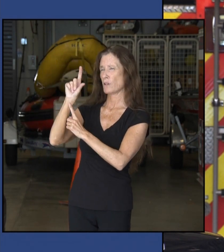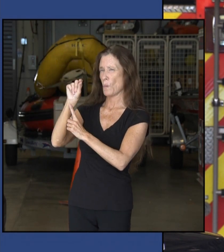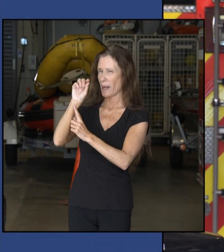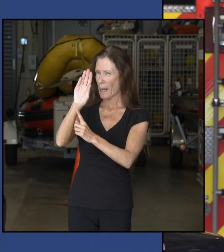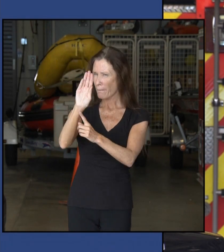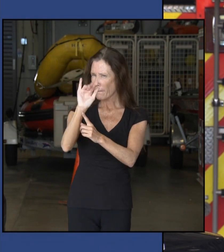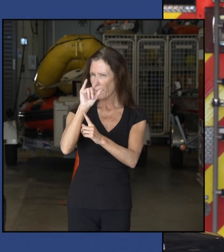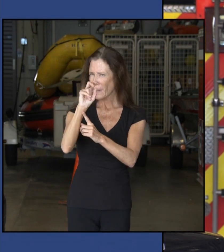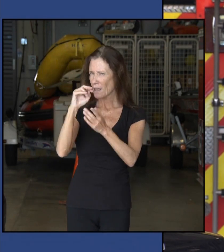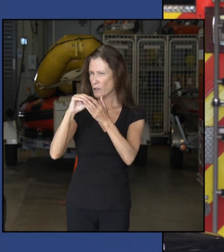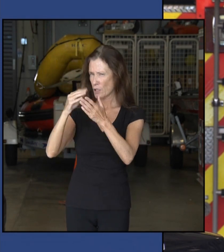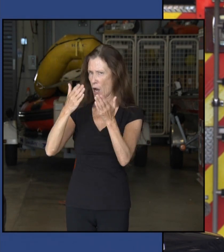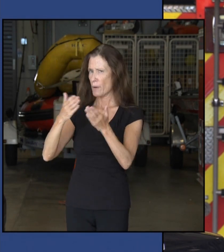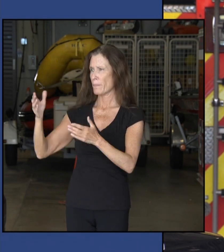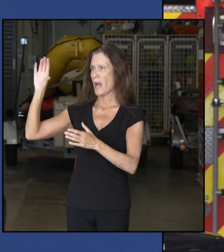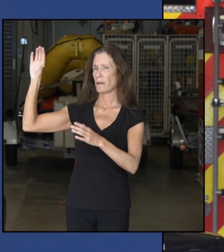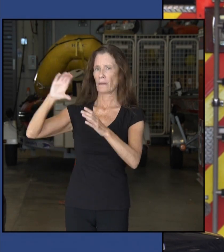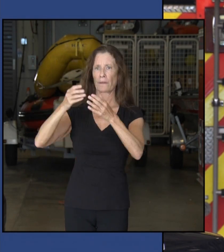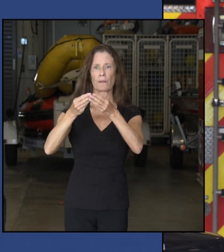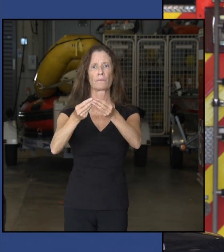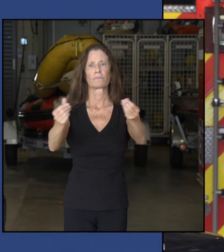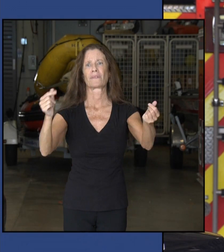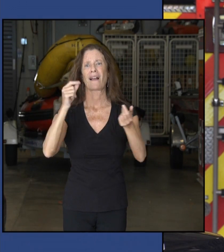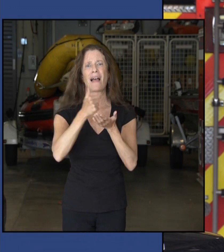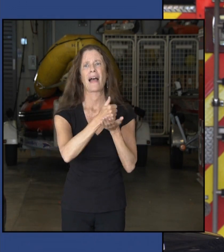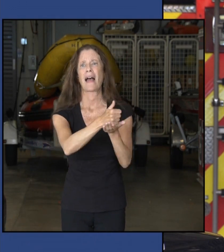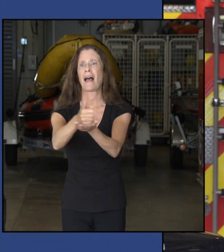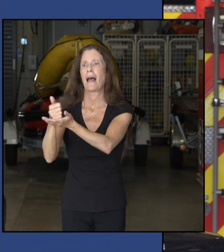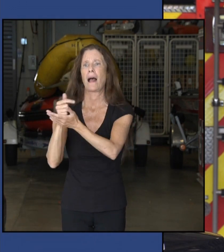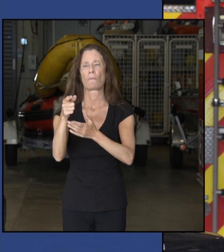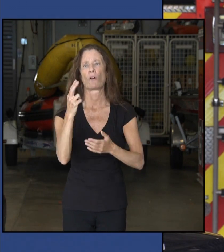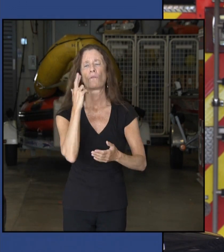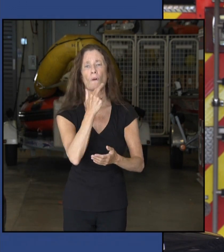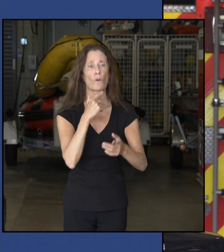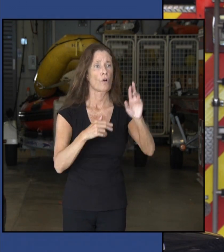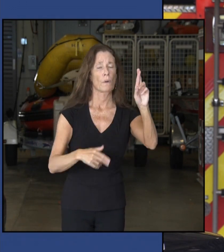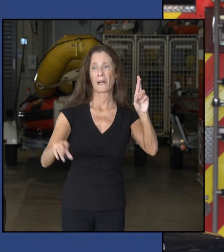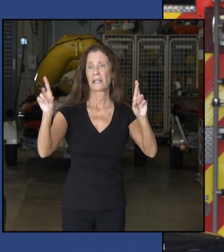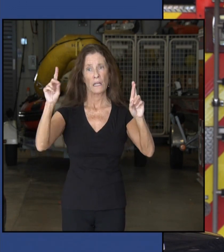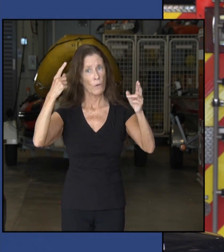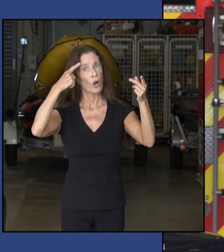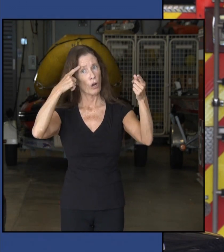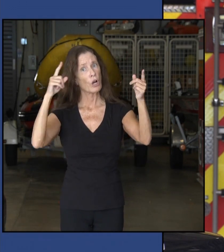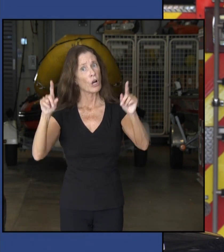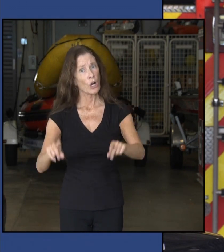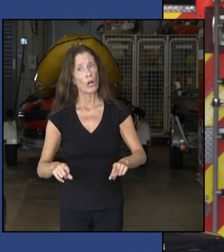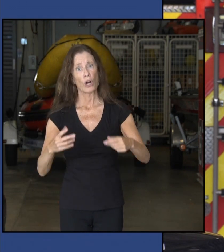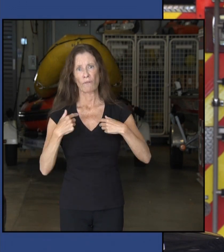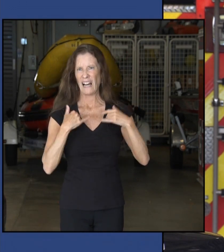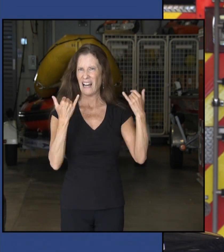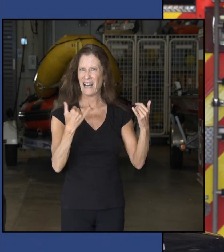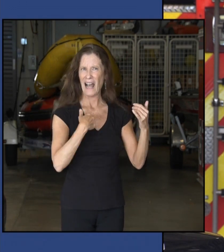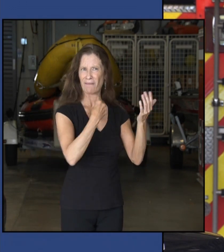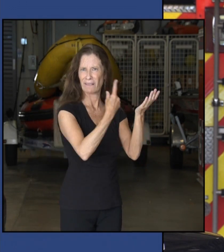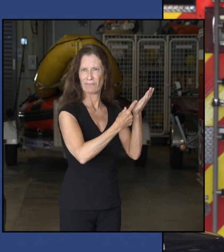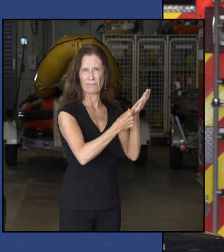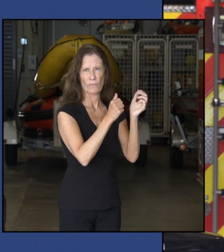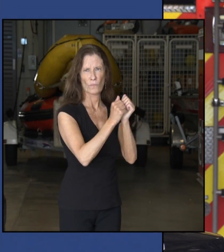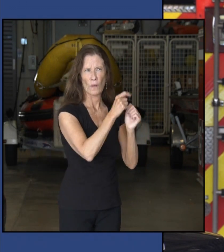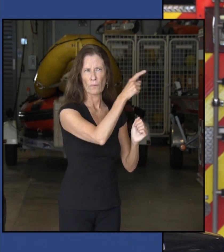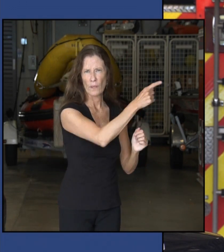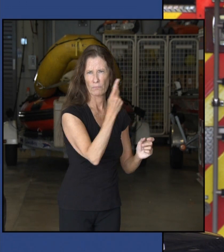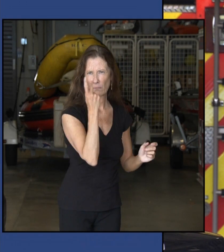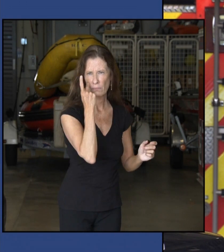think that enjoys bipartisan support, and I think that's a great idea. I've talked with leaders, Republicans and Democrats, about what we